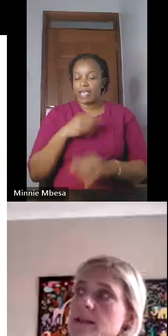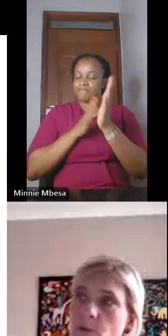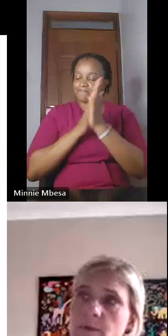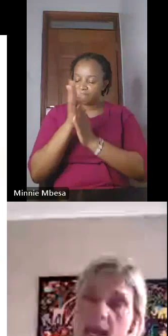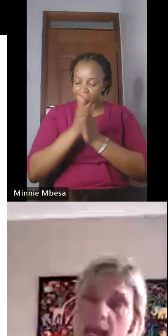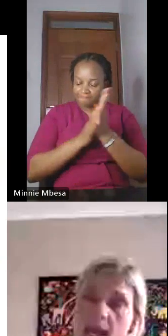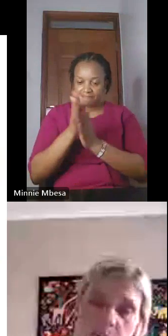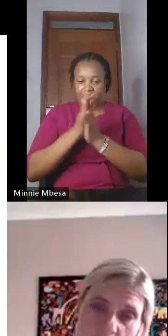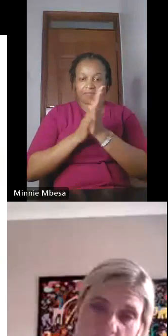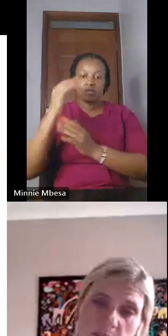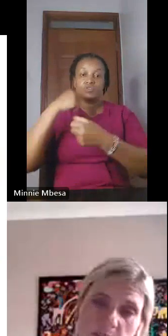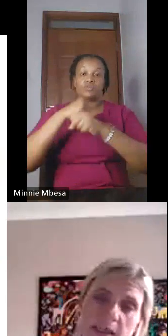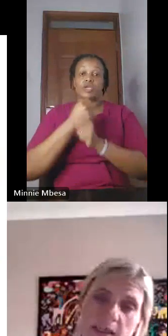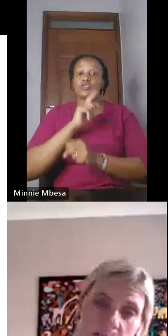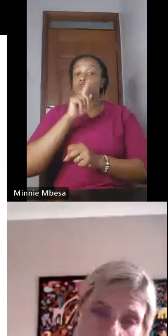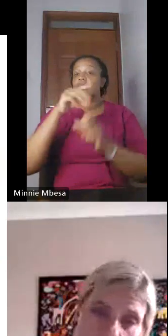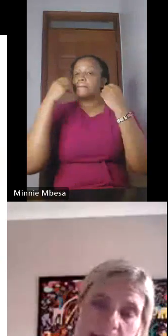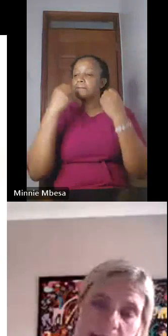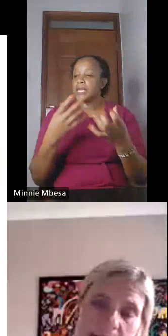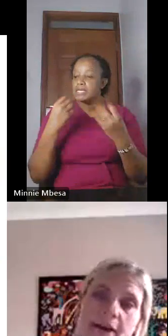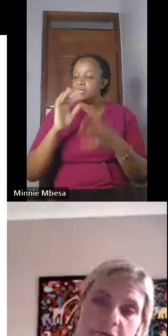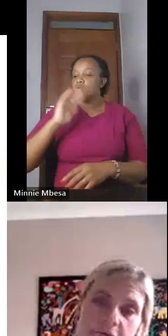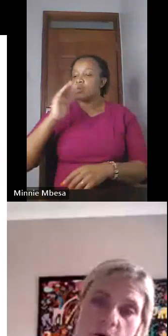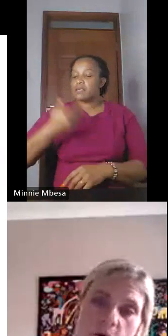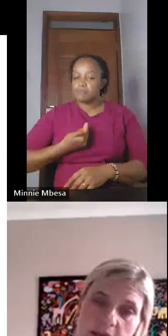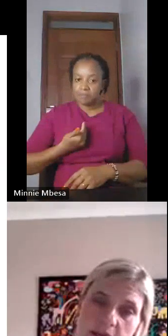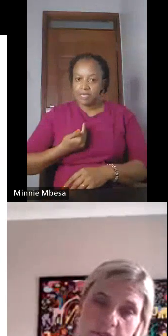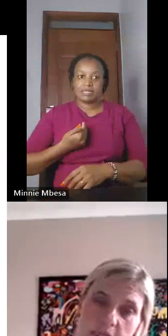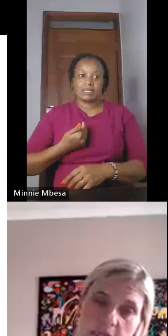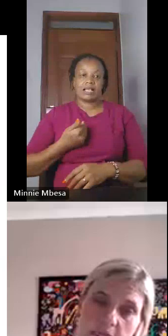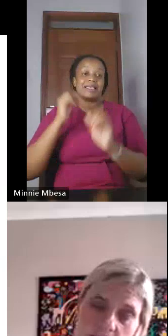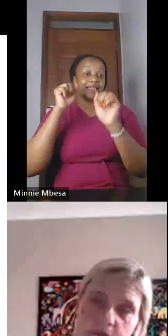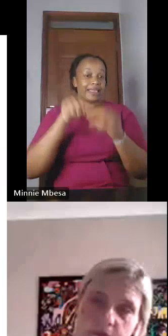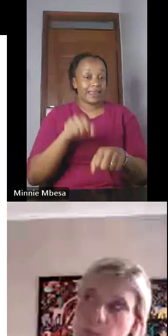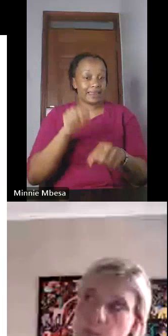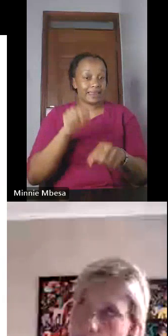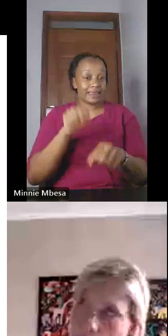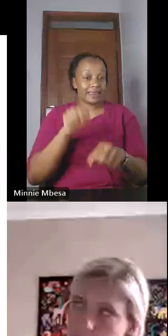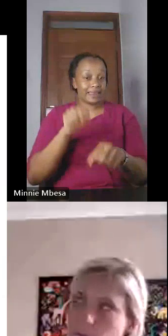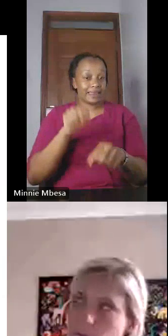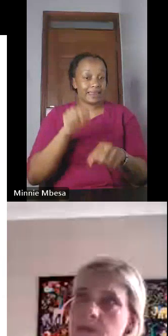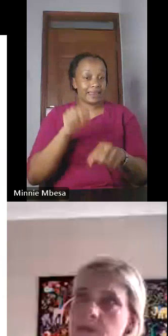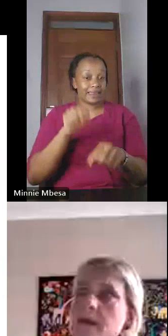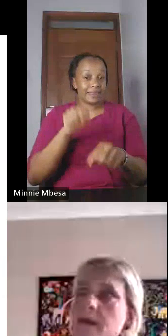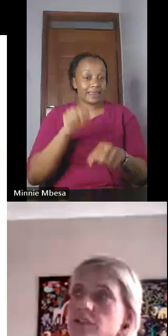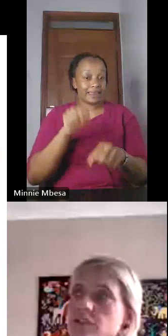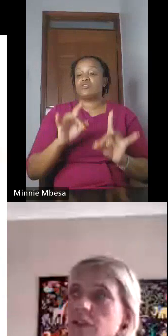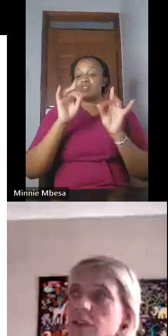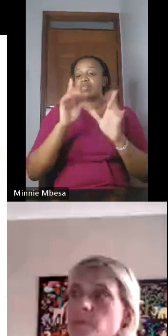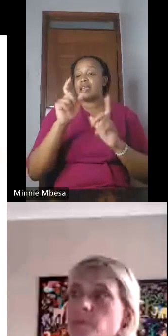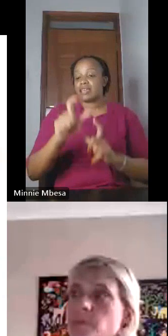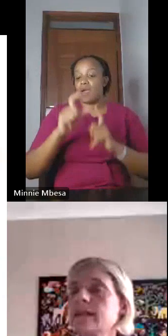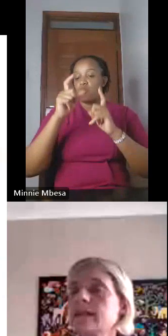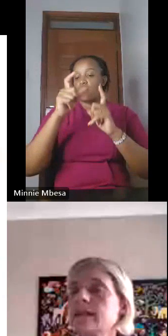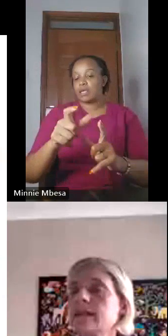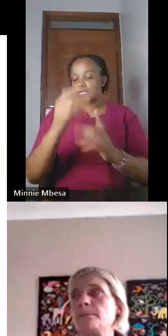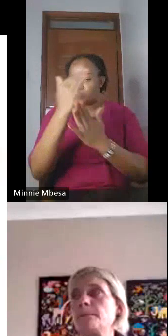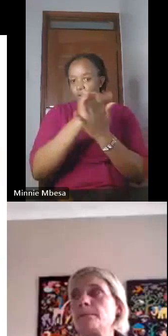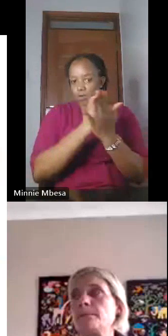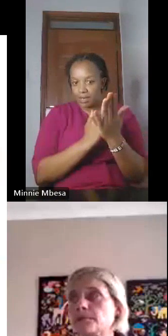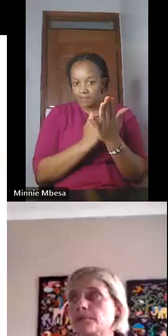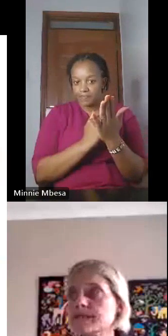eligible women as possible apply for the Australia Awards program so that we